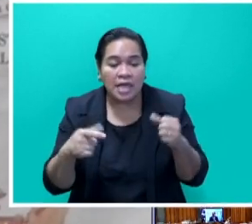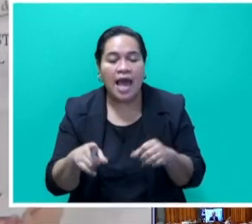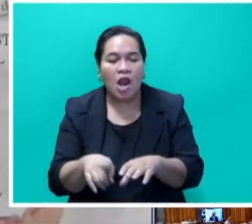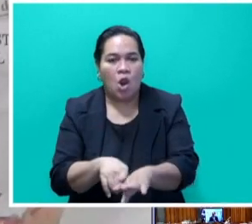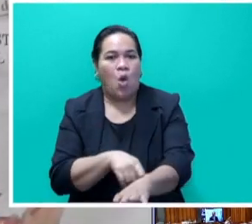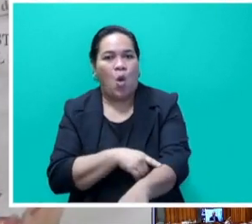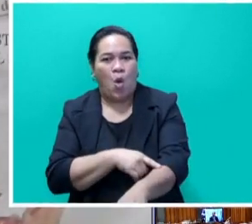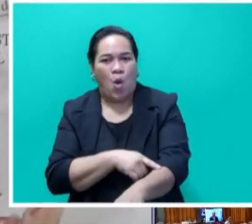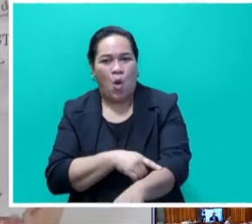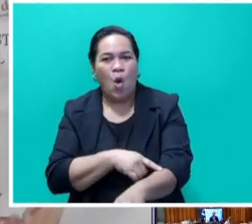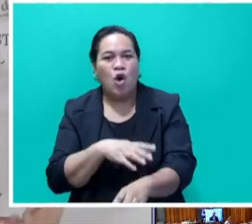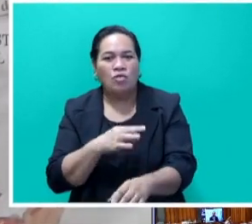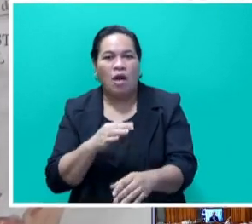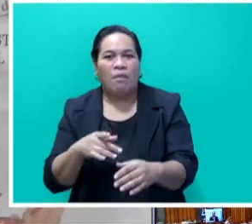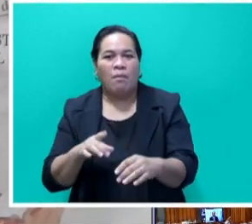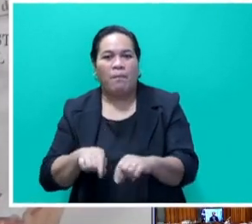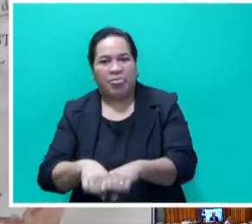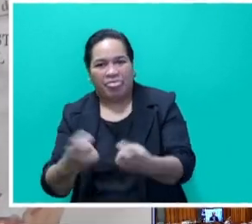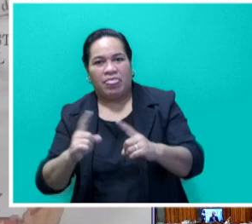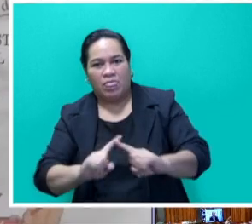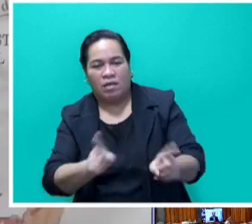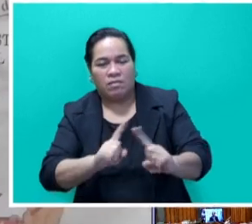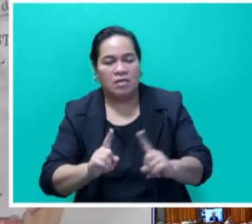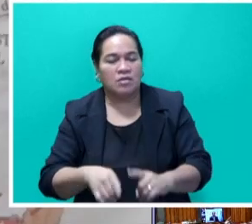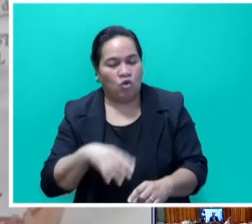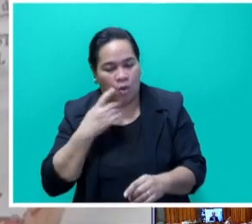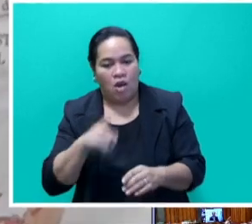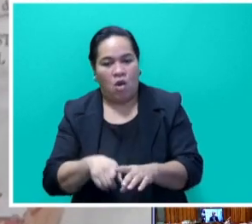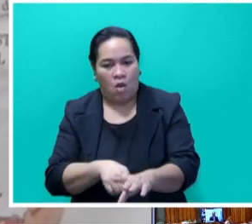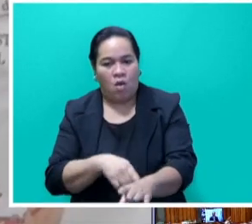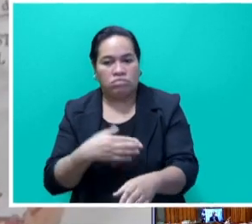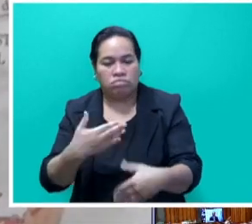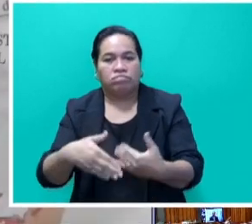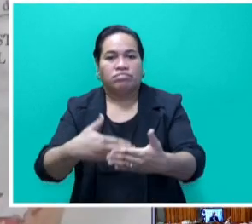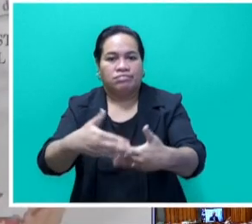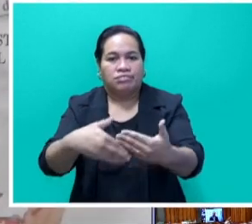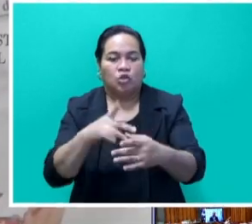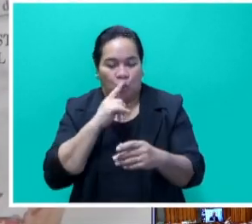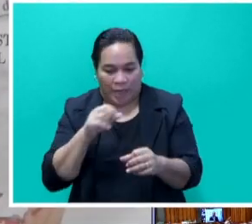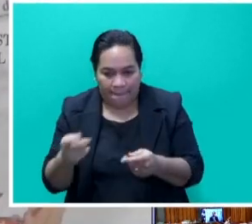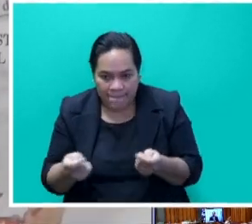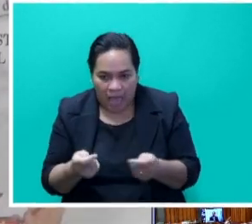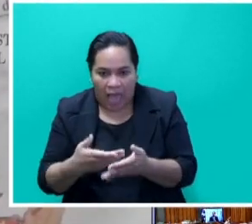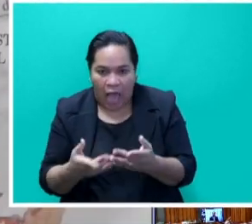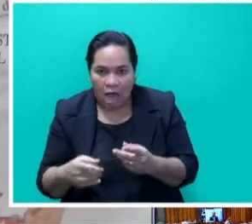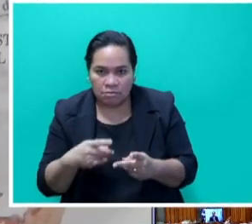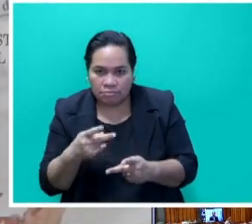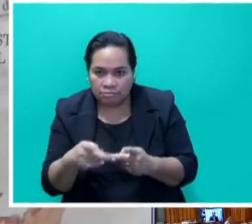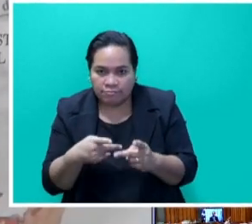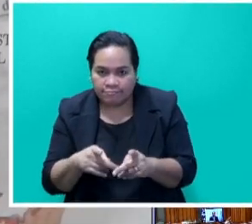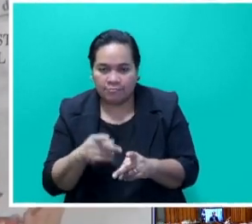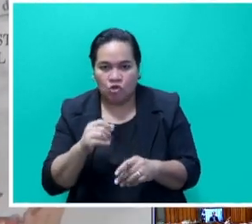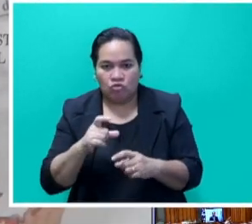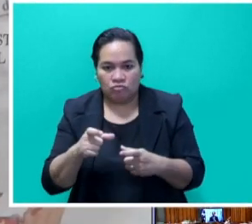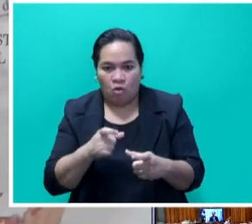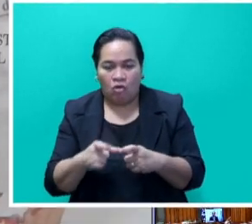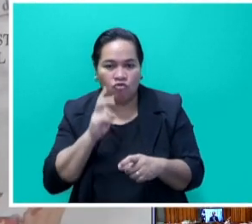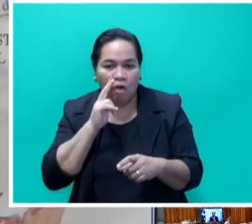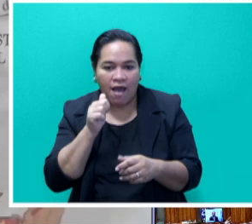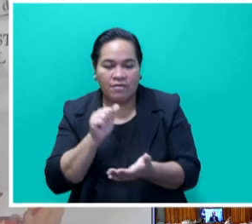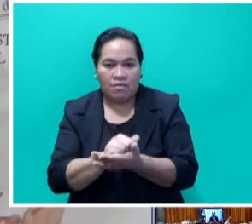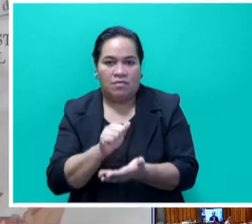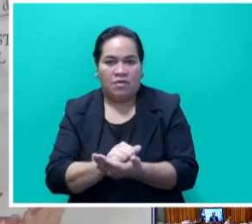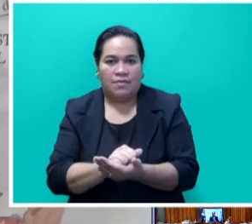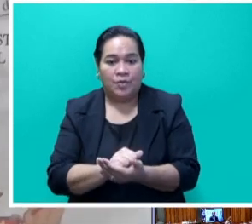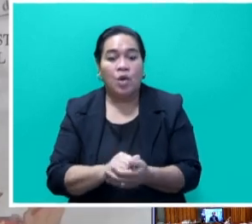and serve a longer service life through modern asset management processes. Through such improved operations, we will be able to